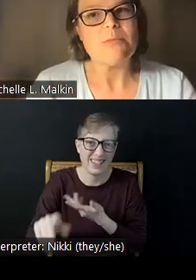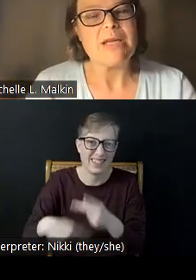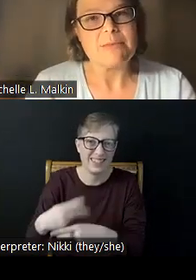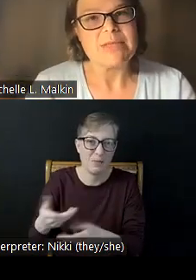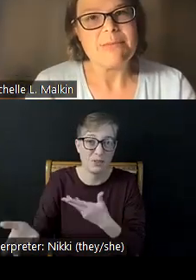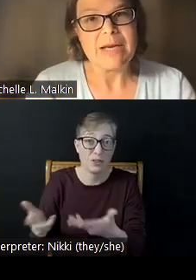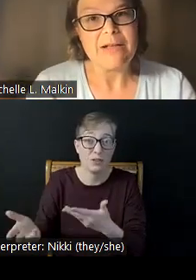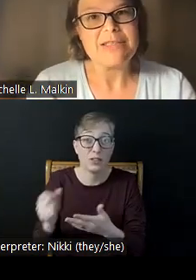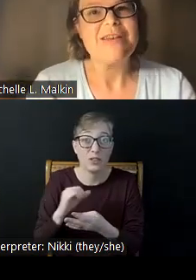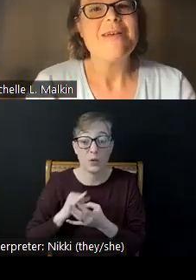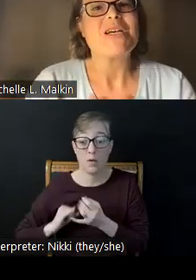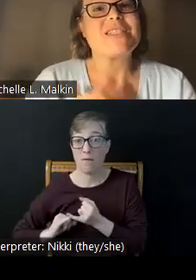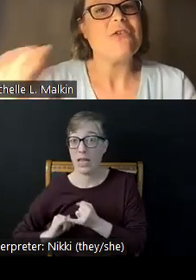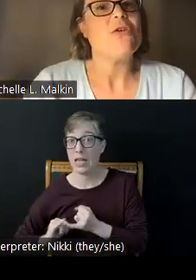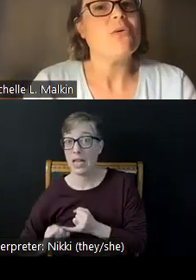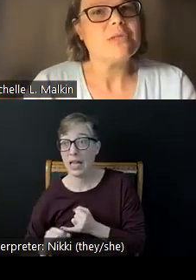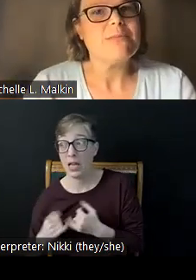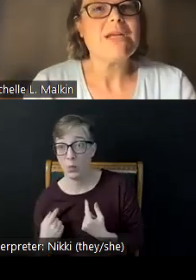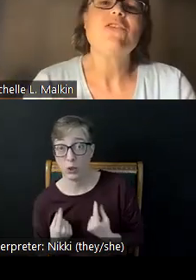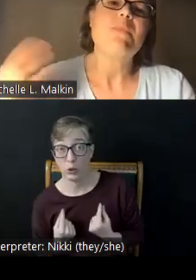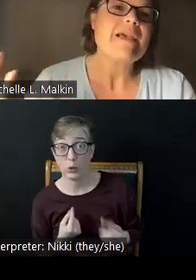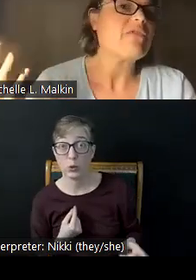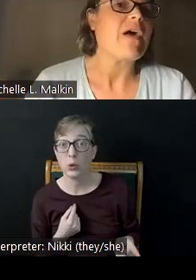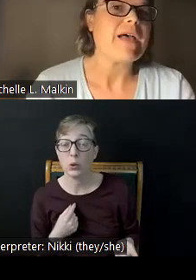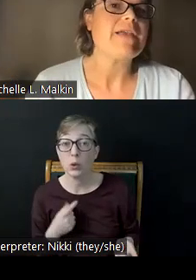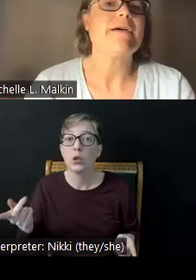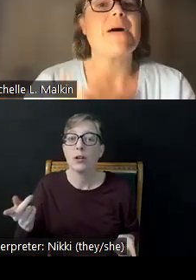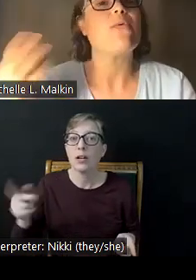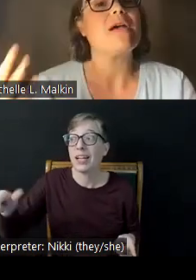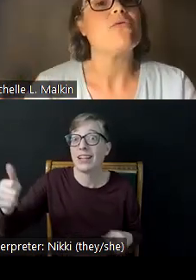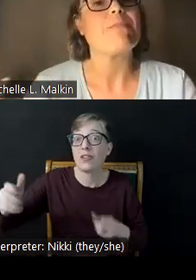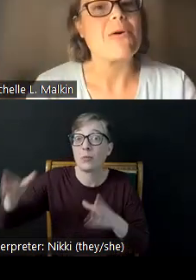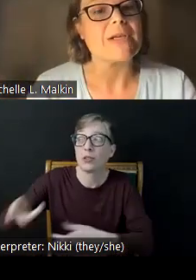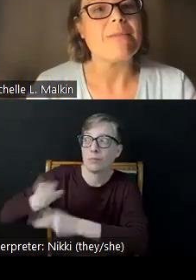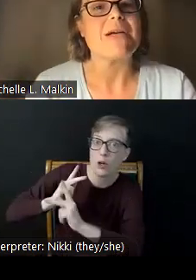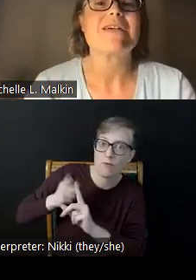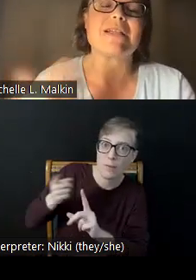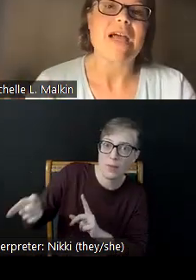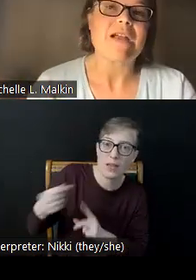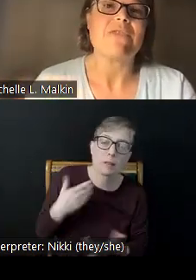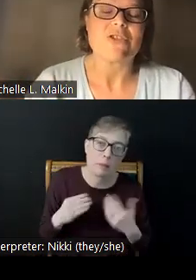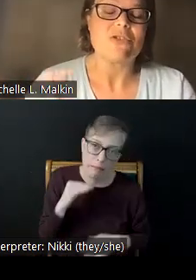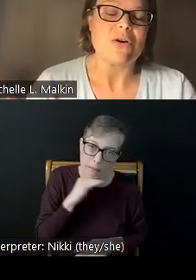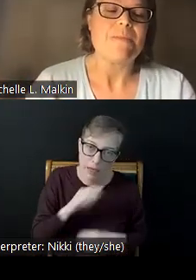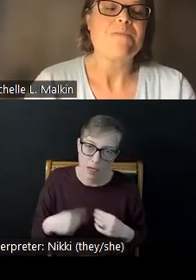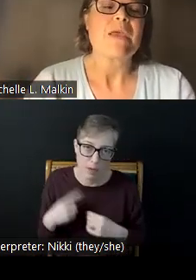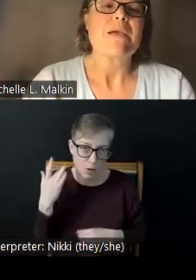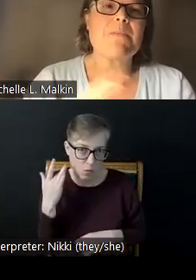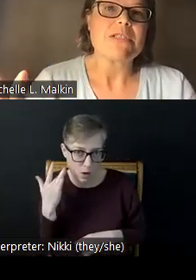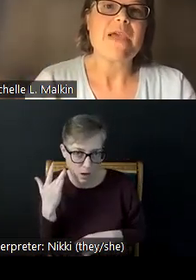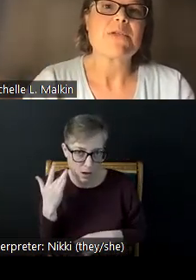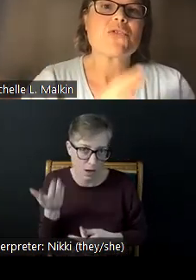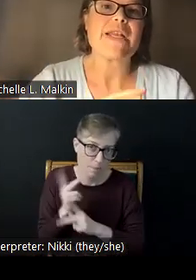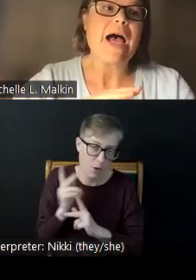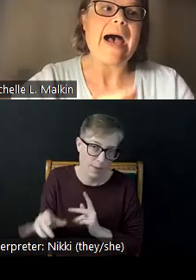borrow money from somebody else, because now you owe somebody and you may have lied about why you were borrowing that money, because a lot of, as you know,